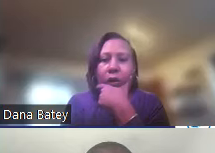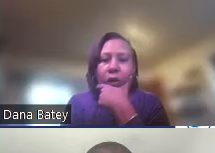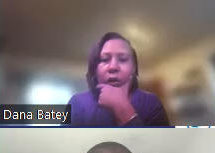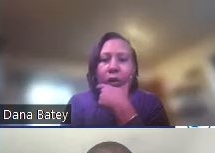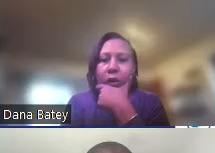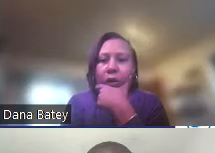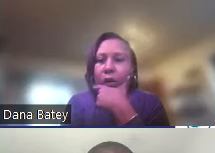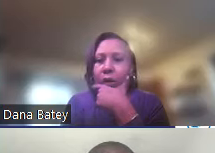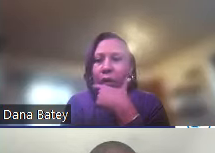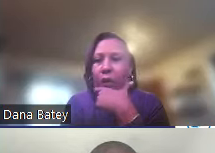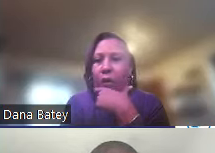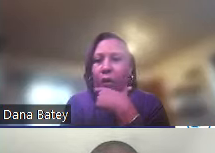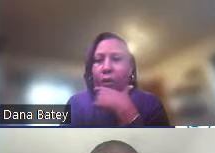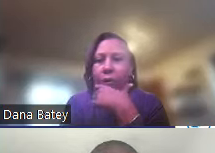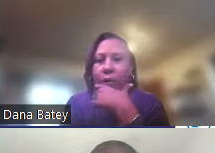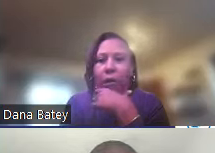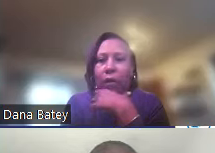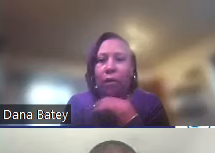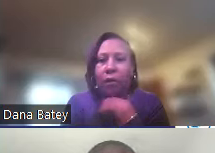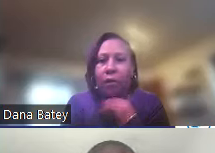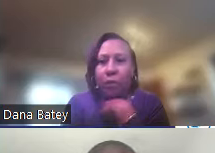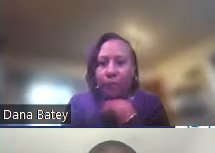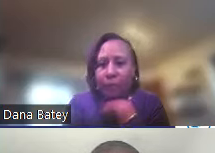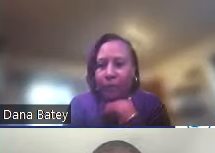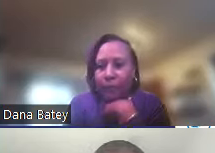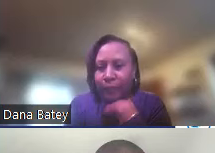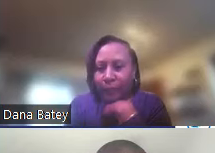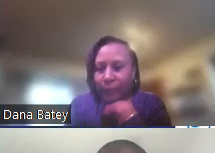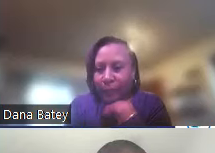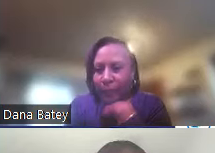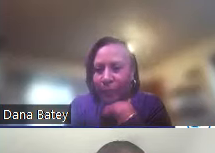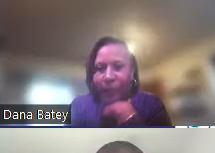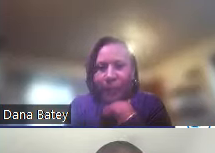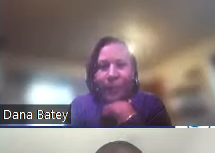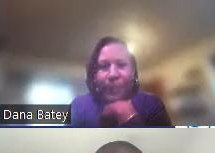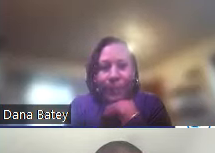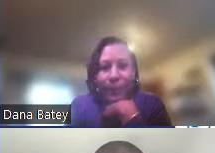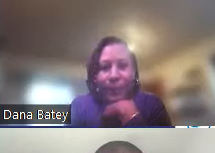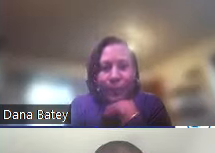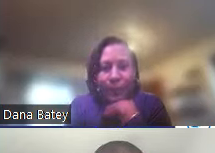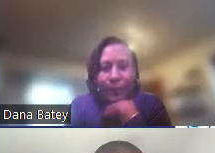Sorry, I went in the wrong breakout room. oh no, you're good. All